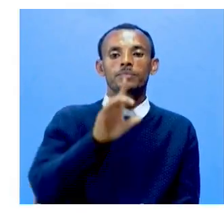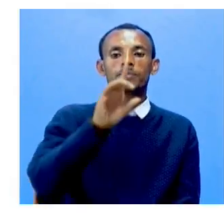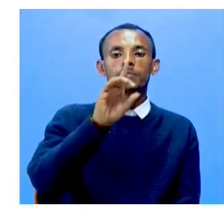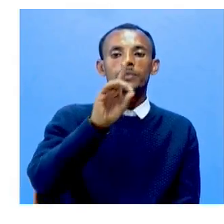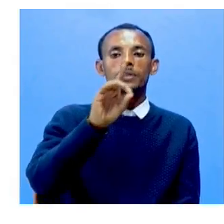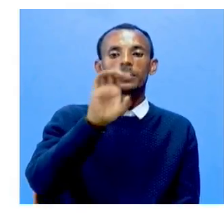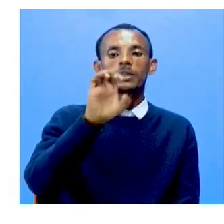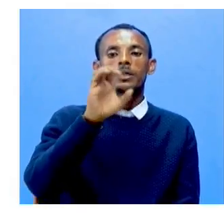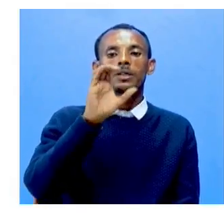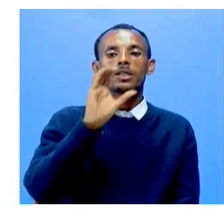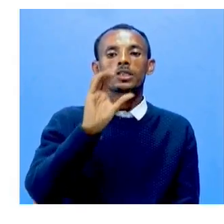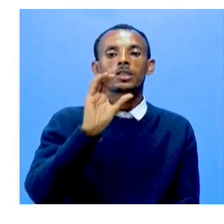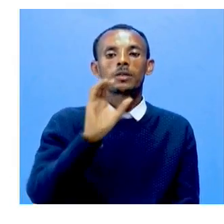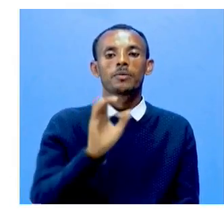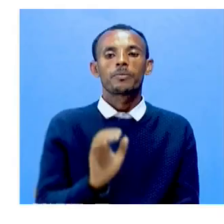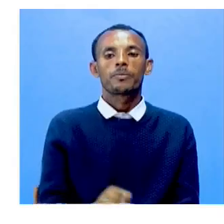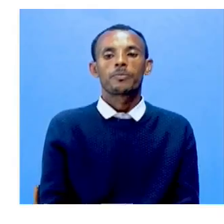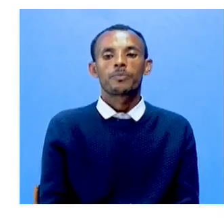DEC.